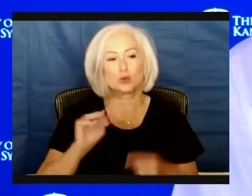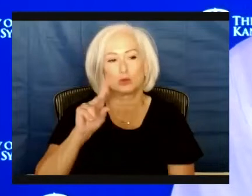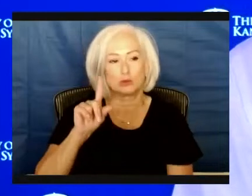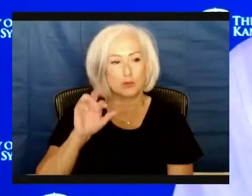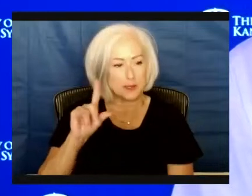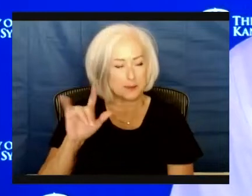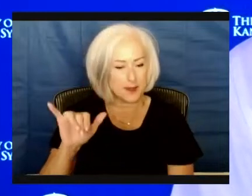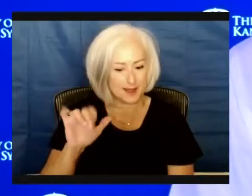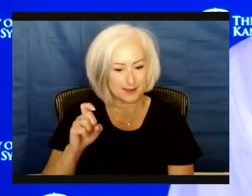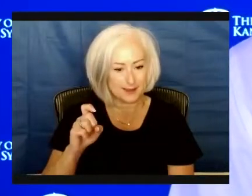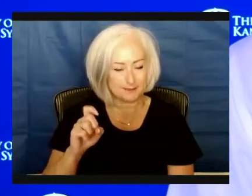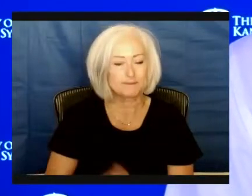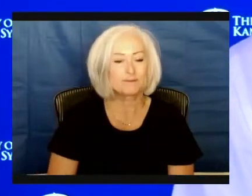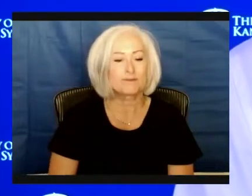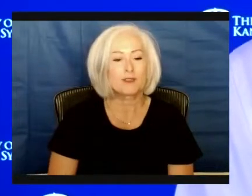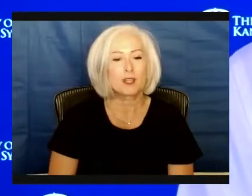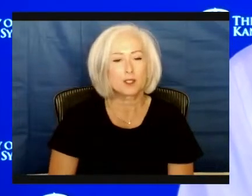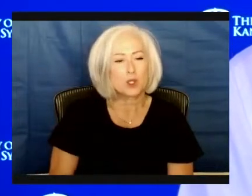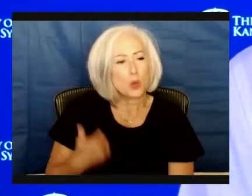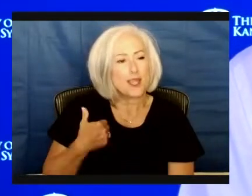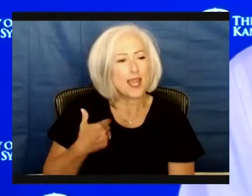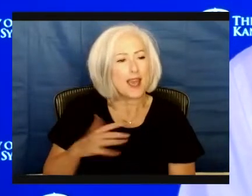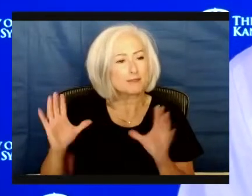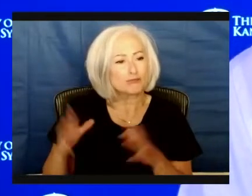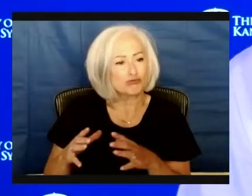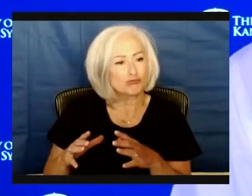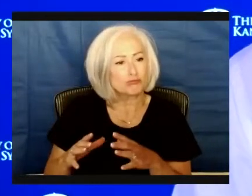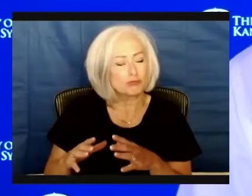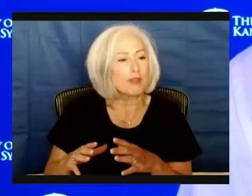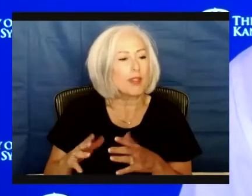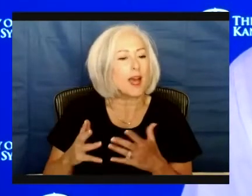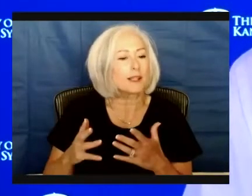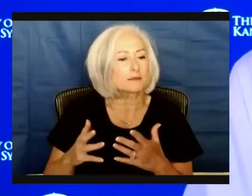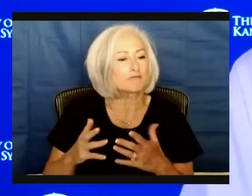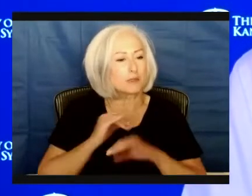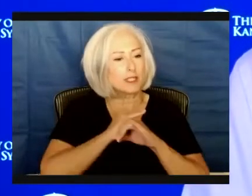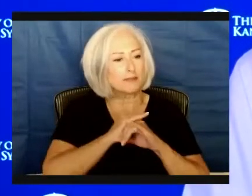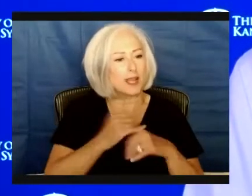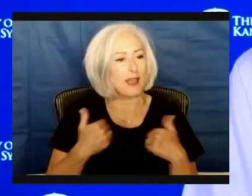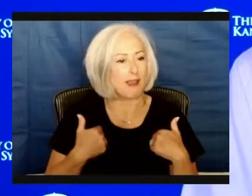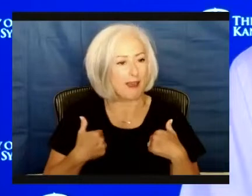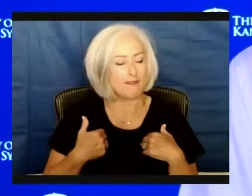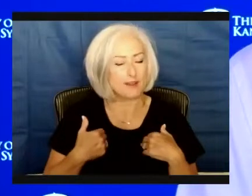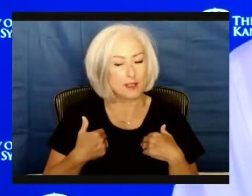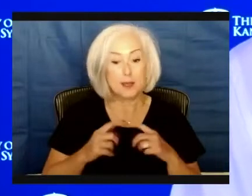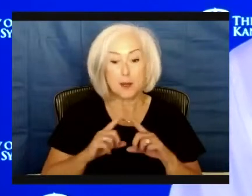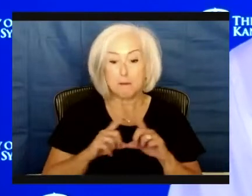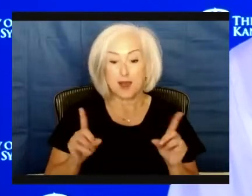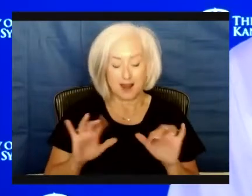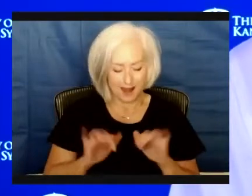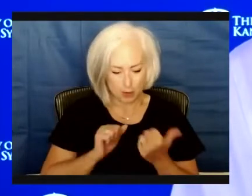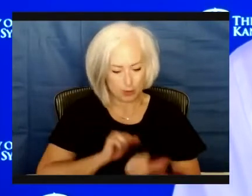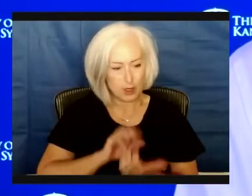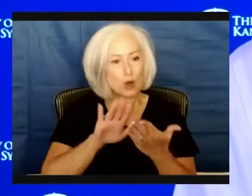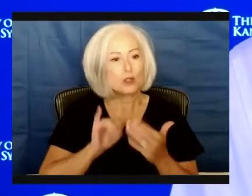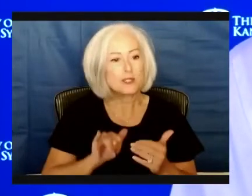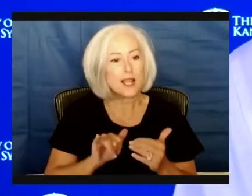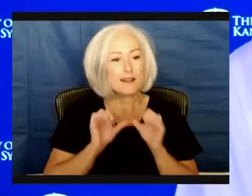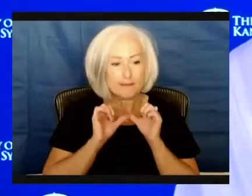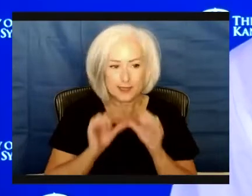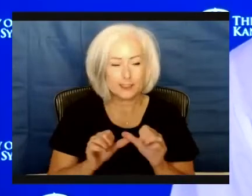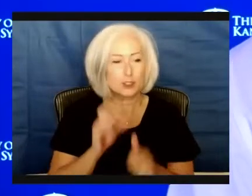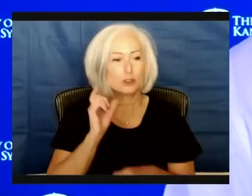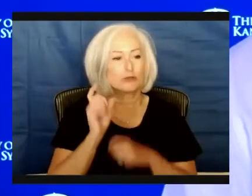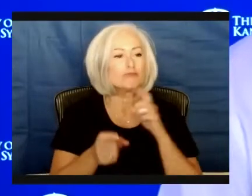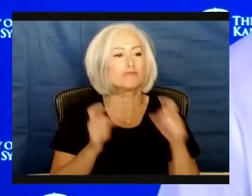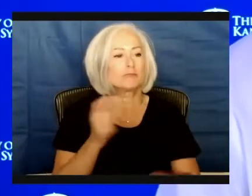best way to move forward is to continue to roll out vaccines to protect against that, roll out those smallpox vaccines. And